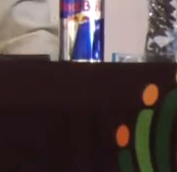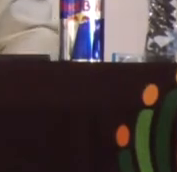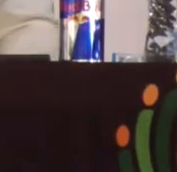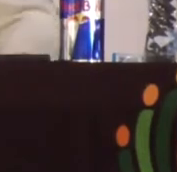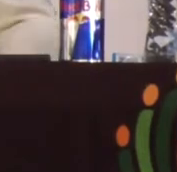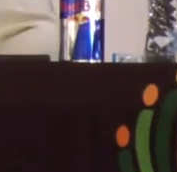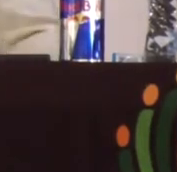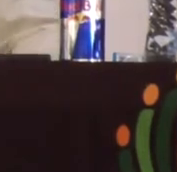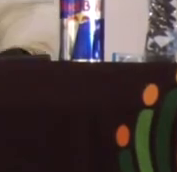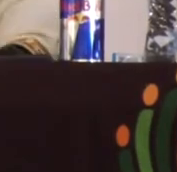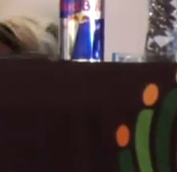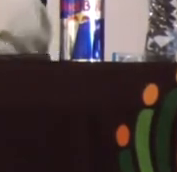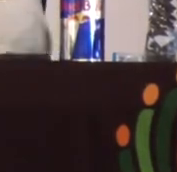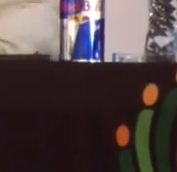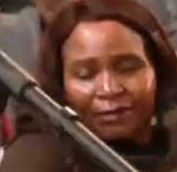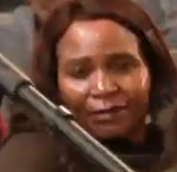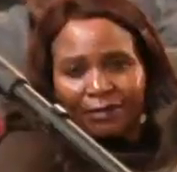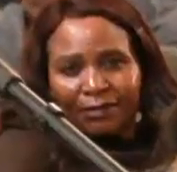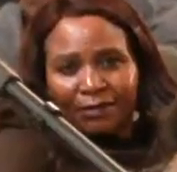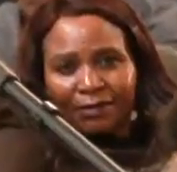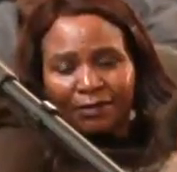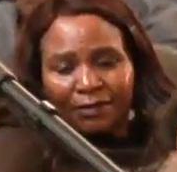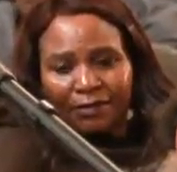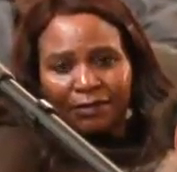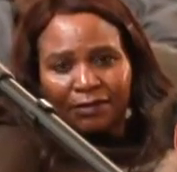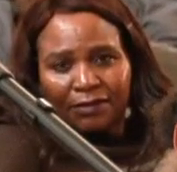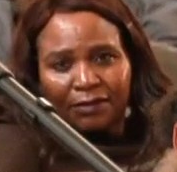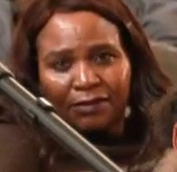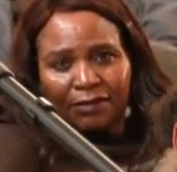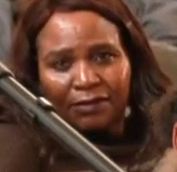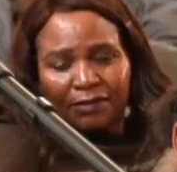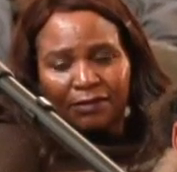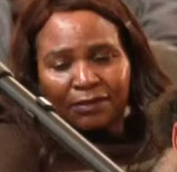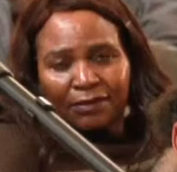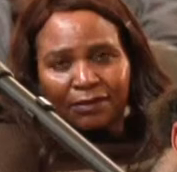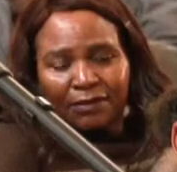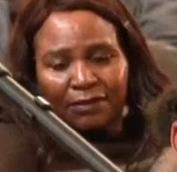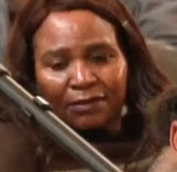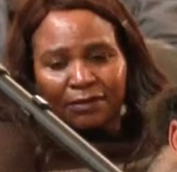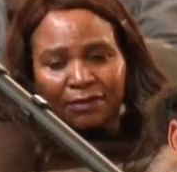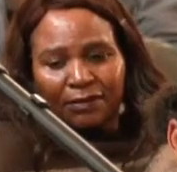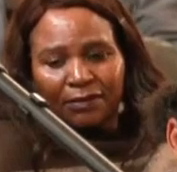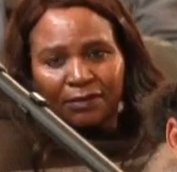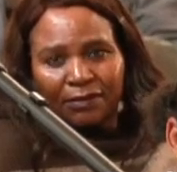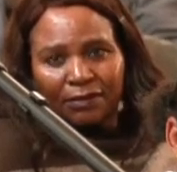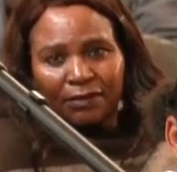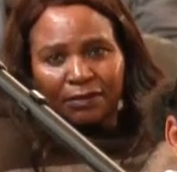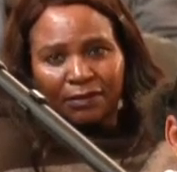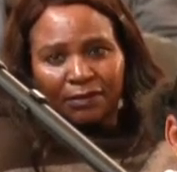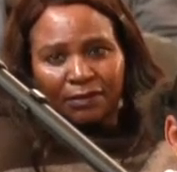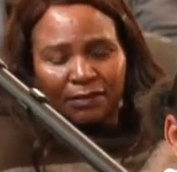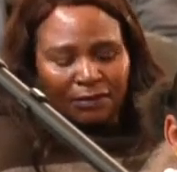thank you honorable chair my name is the provincial Secretary of course us in